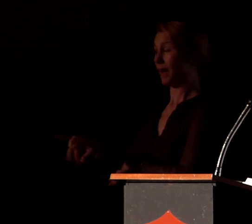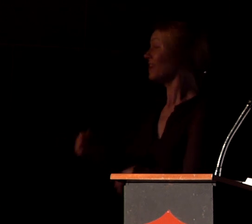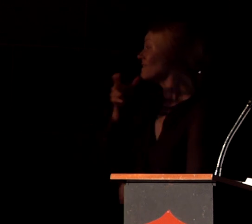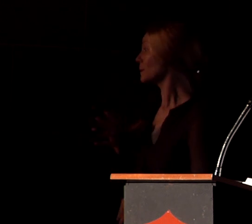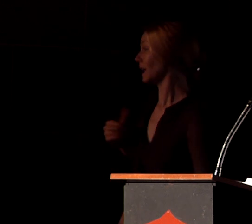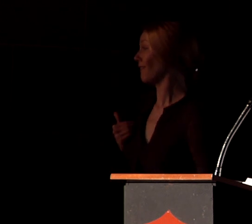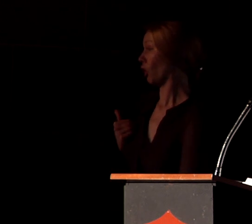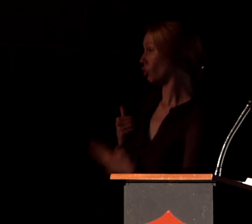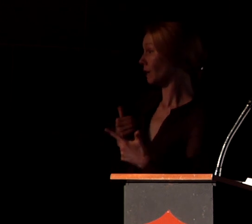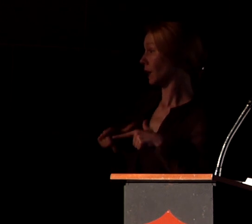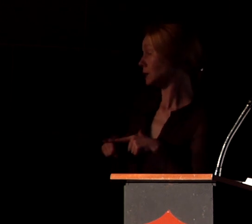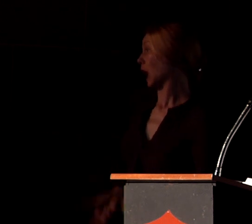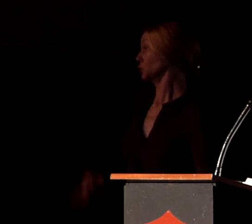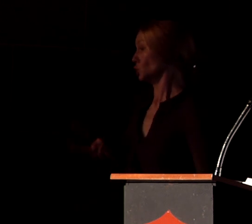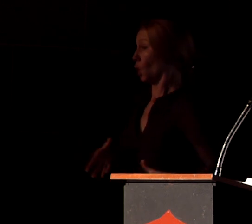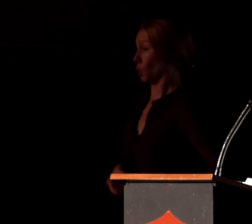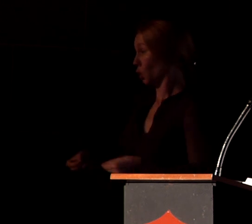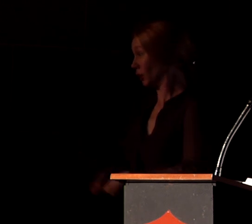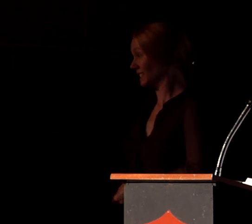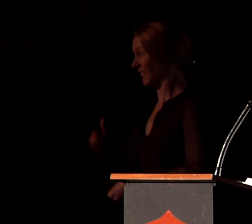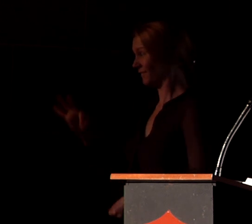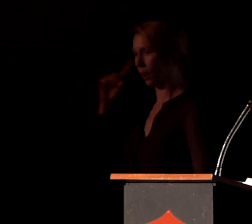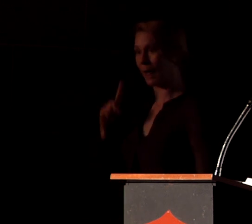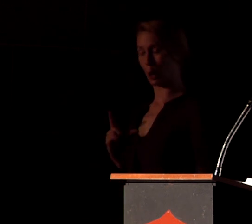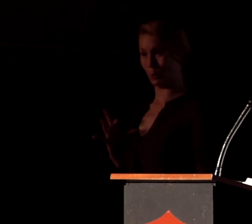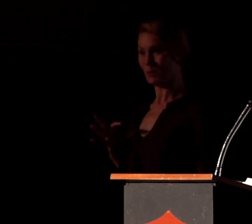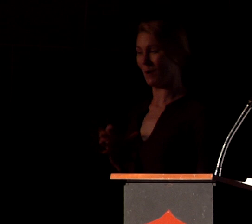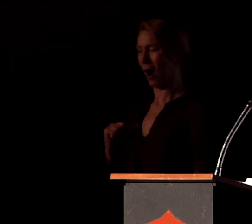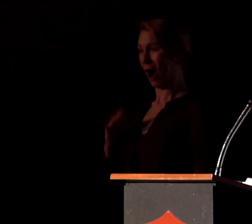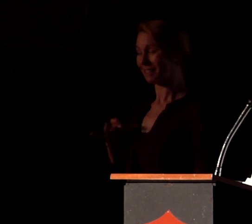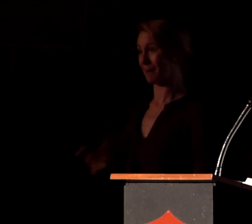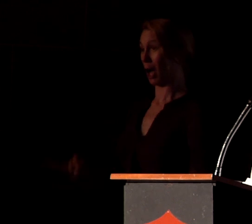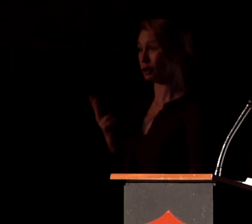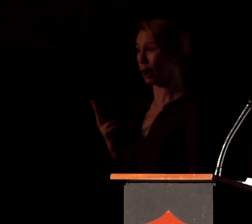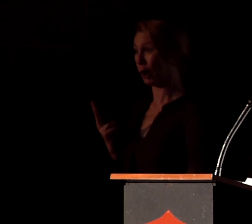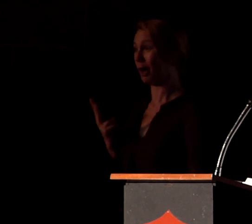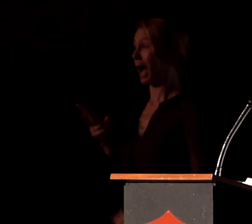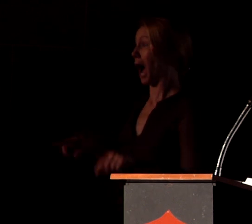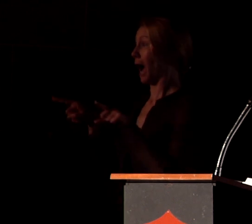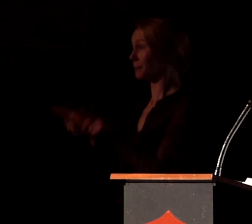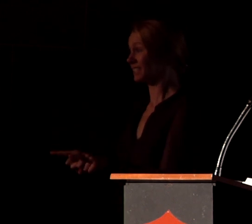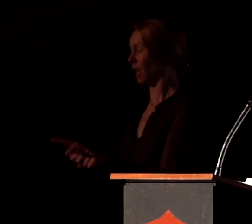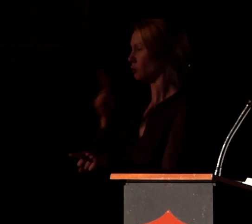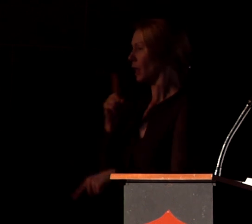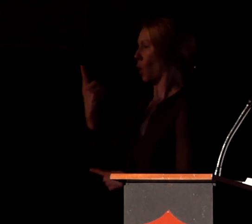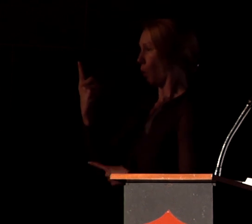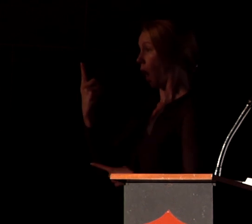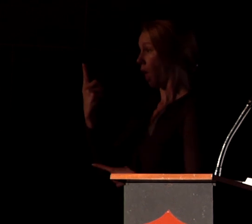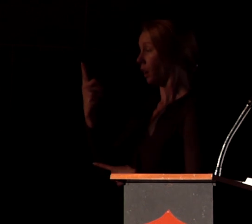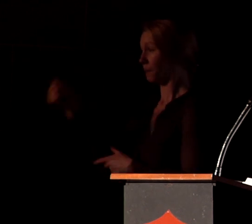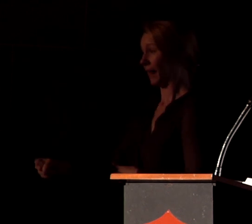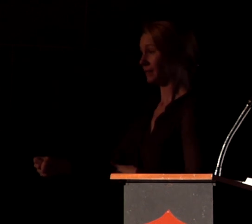uteruses. And now, before all you guys out there are like, ooh, it'd be awesome to have two penises, it's actually more like one penis that's just been slit in